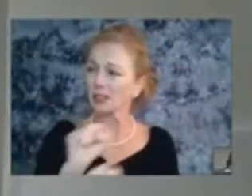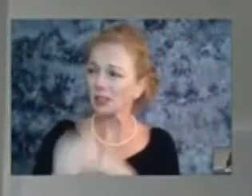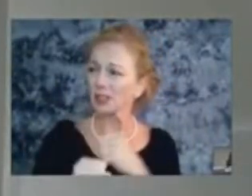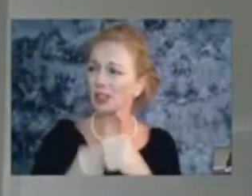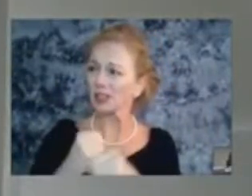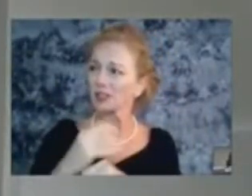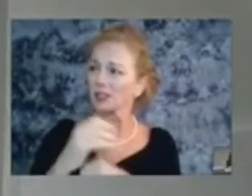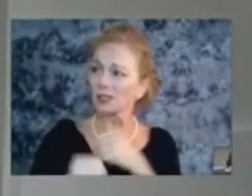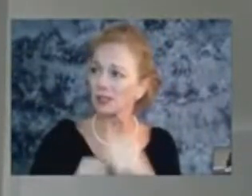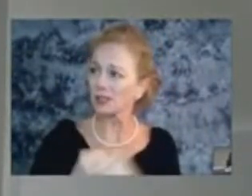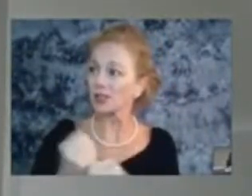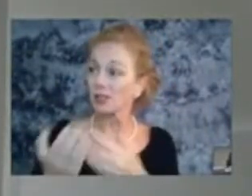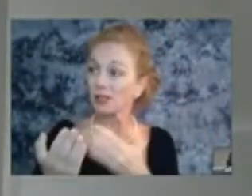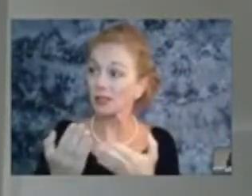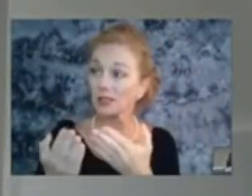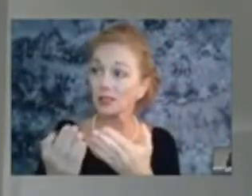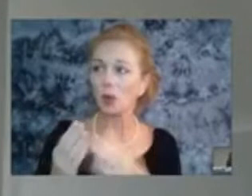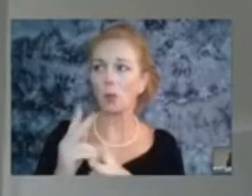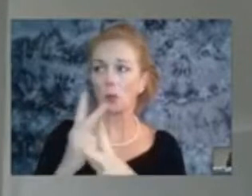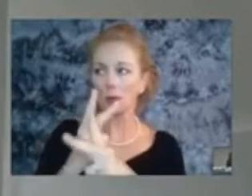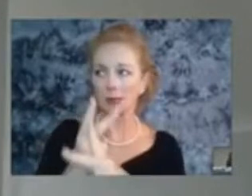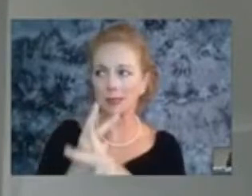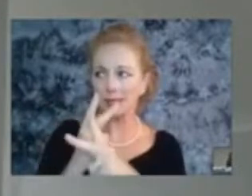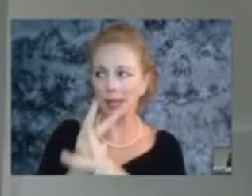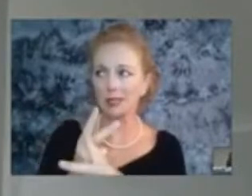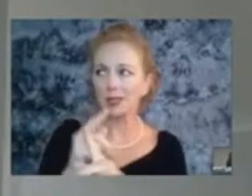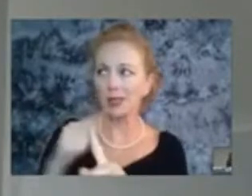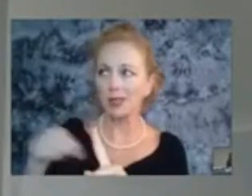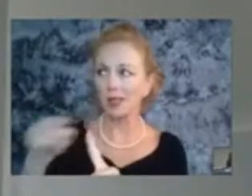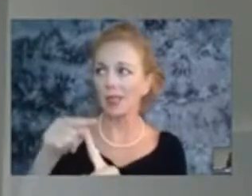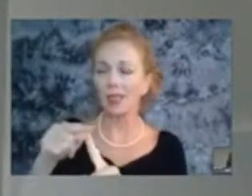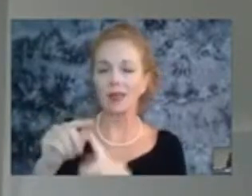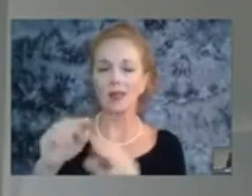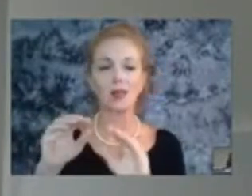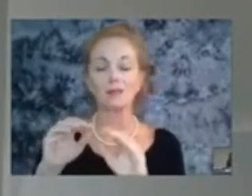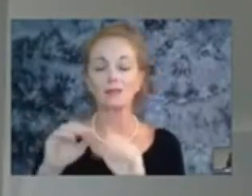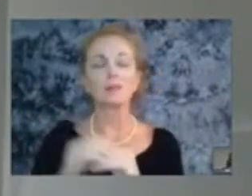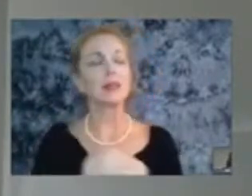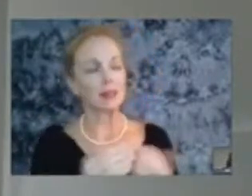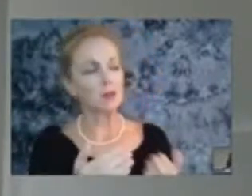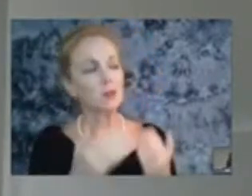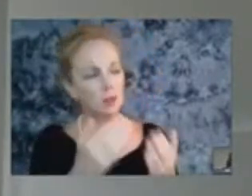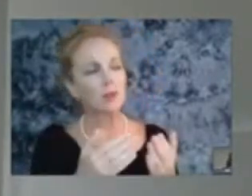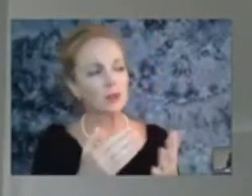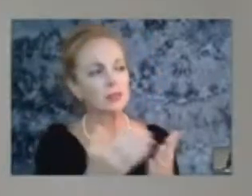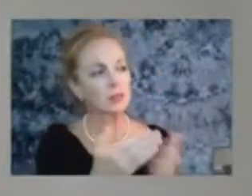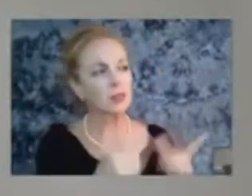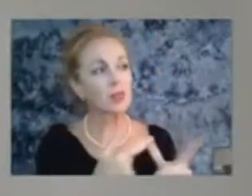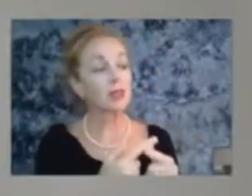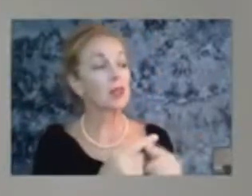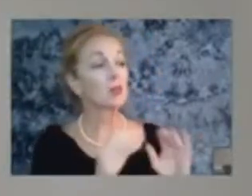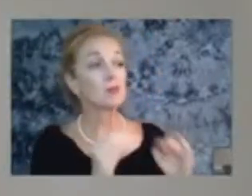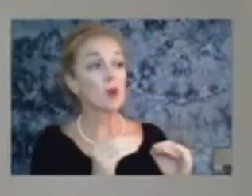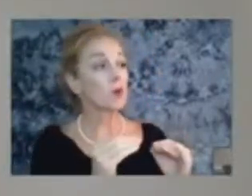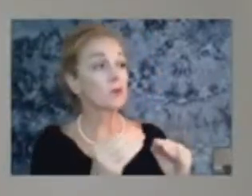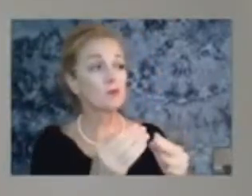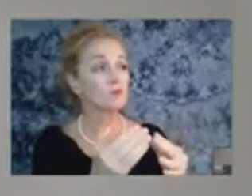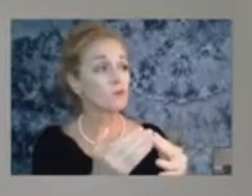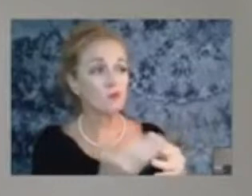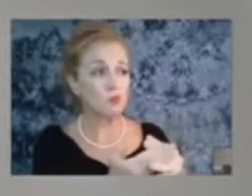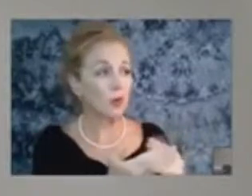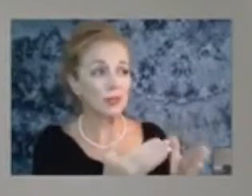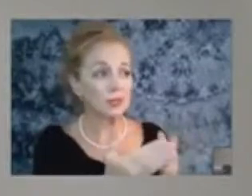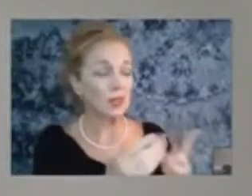there? So it would offer protection in terms of there being no break in service, and provided the employee is still earning a salary, then we would still be